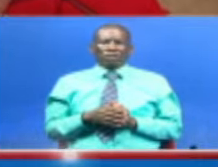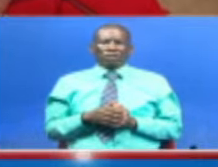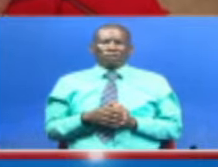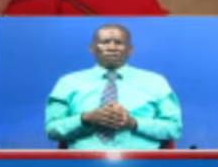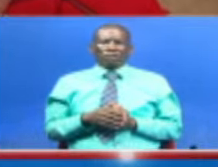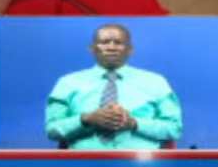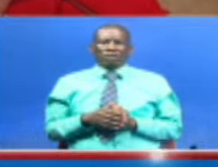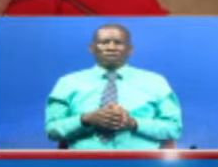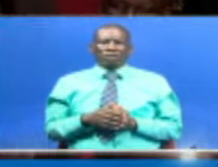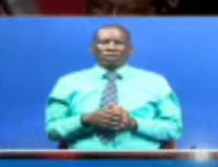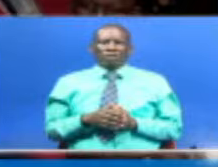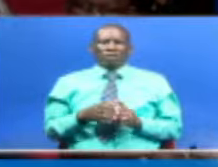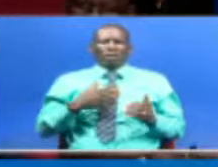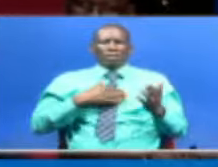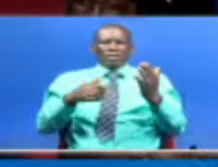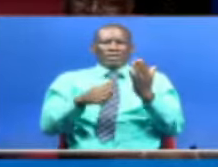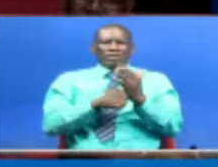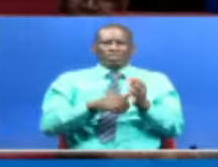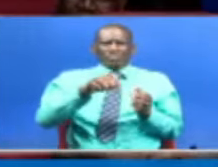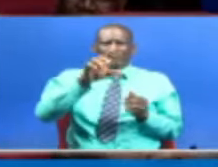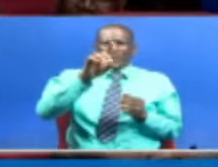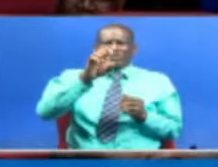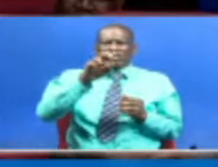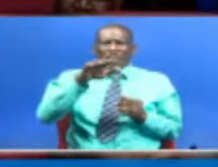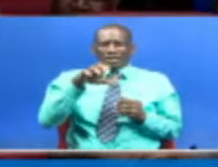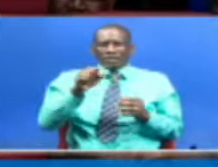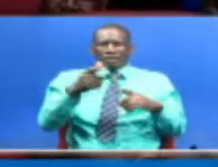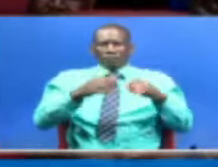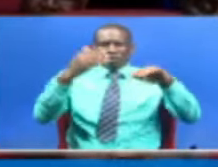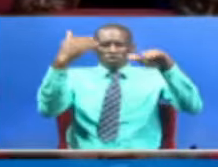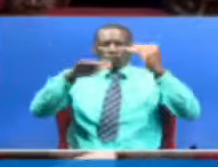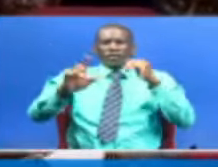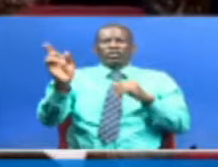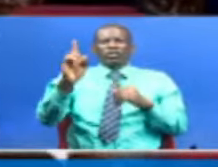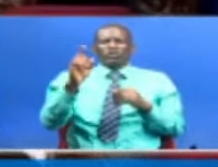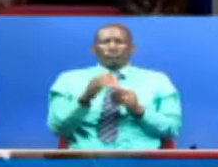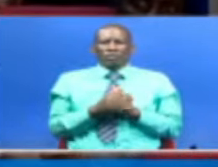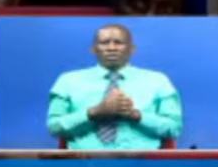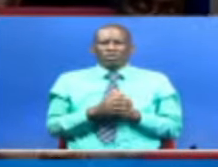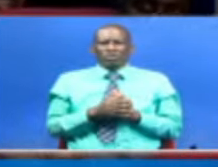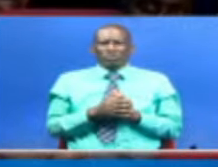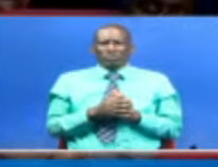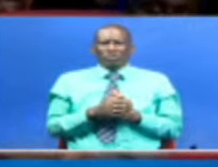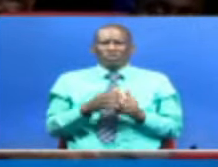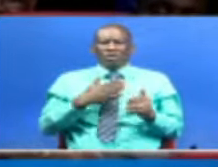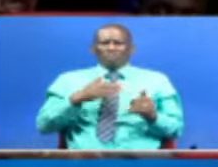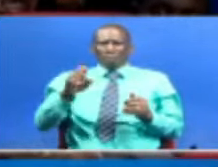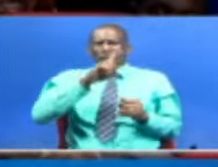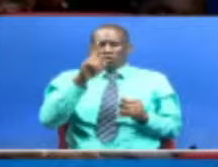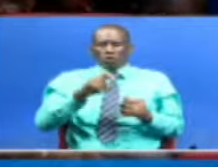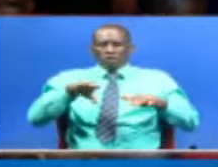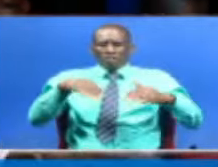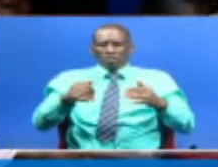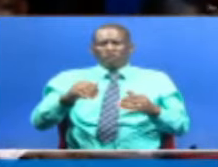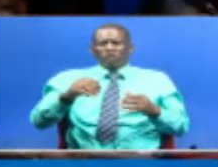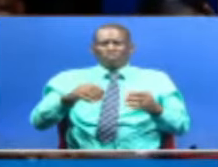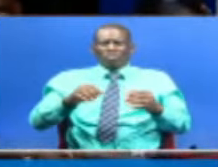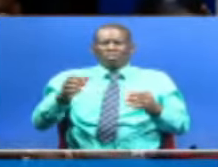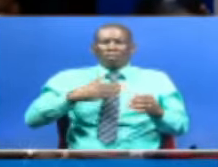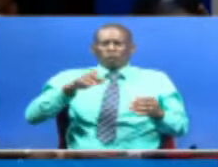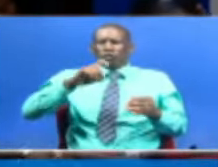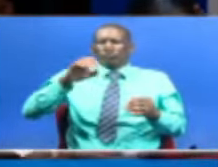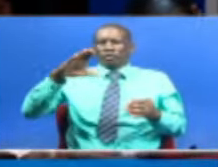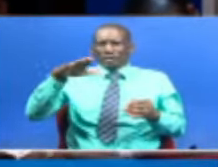I honor the room. My name is Msita Dennis from the University of Nairobi. My question relates to the CS.